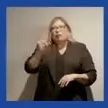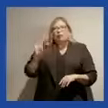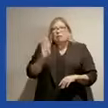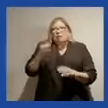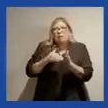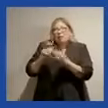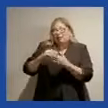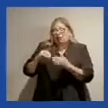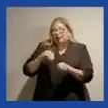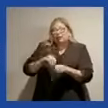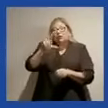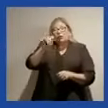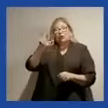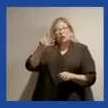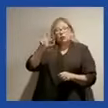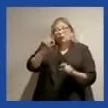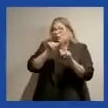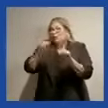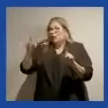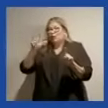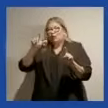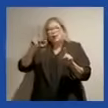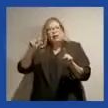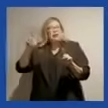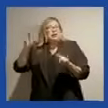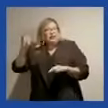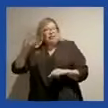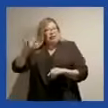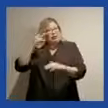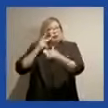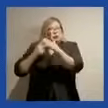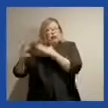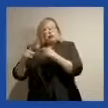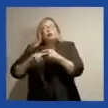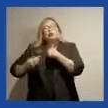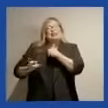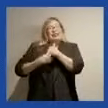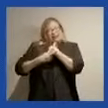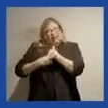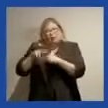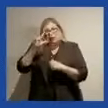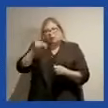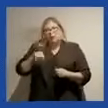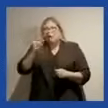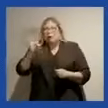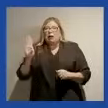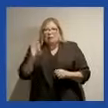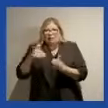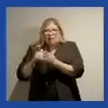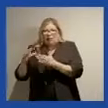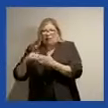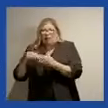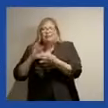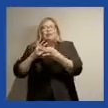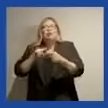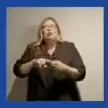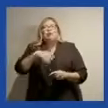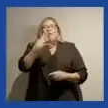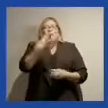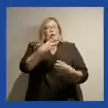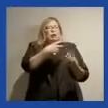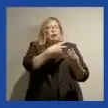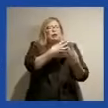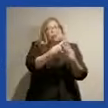2021 to 2027 is projected to save $3.4 billion in terms of the four prisons that we've already closed and